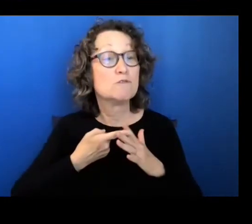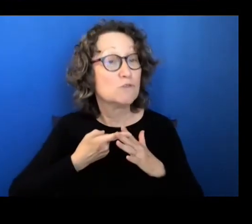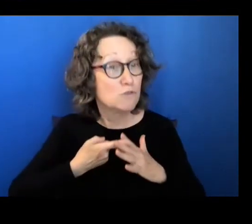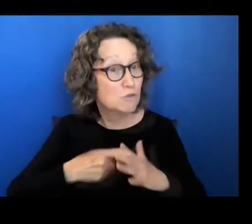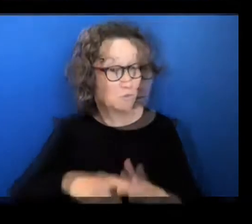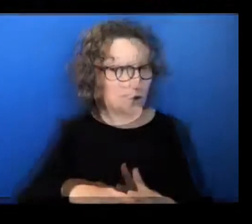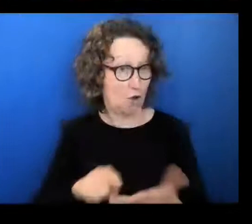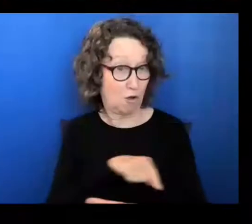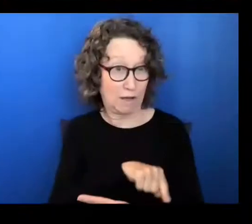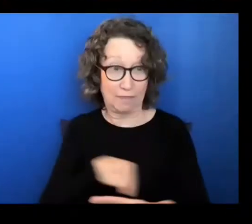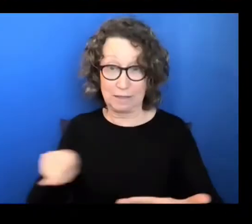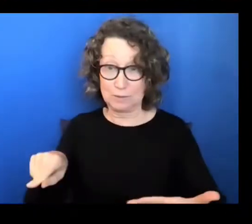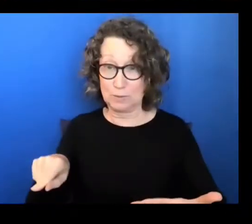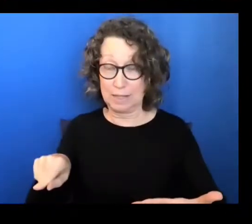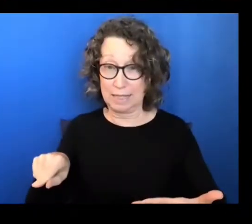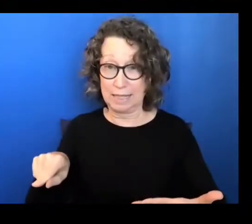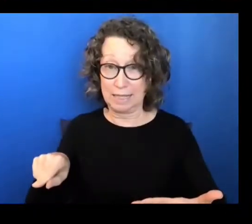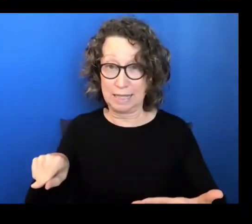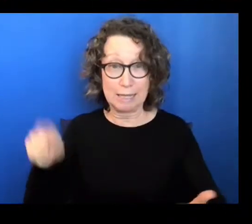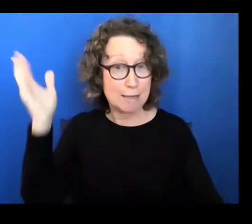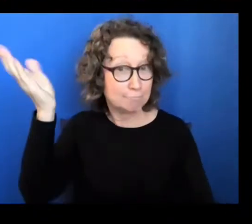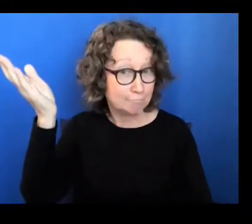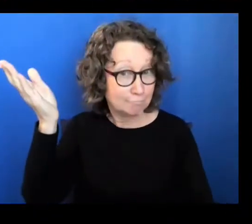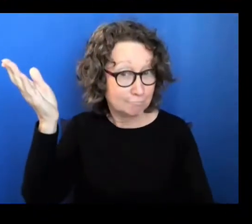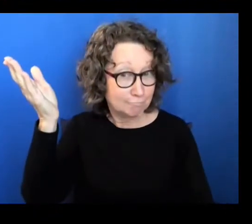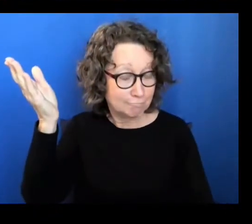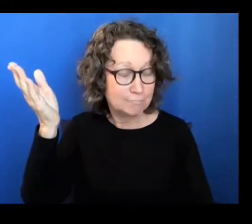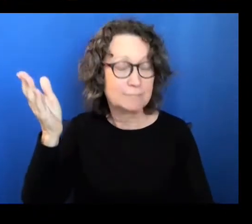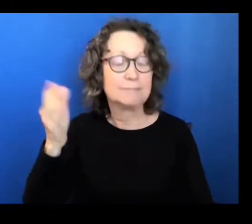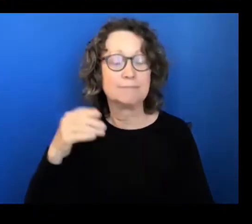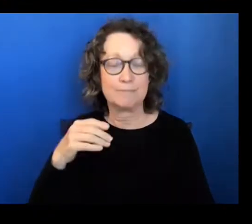this week's briefing